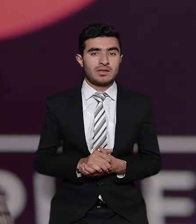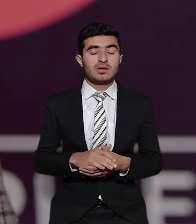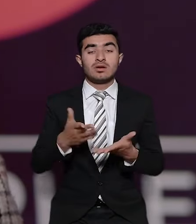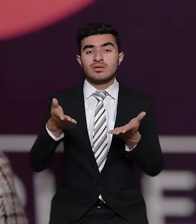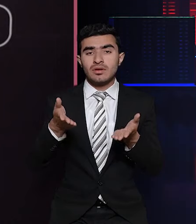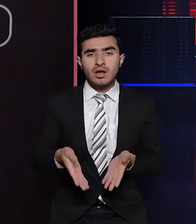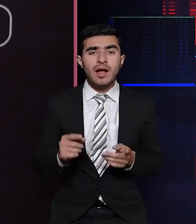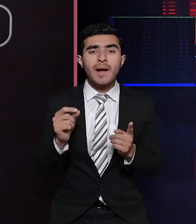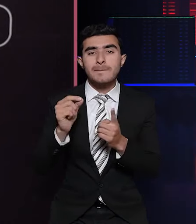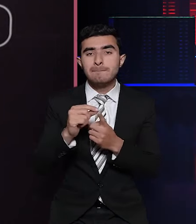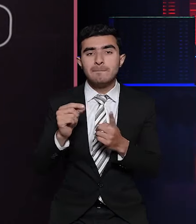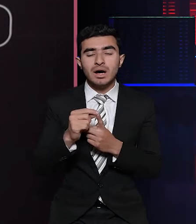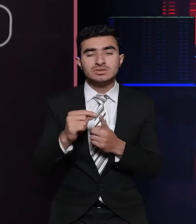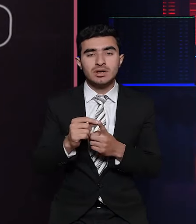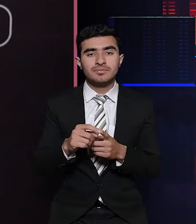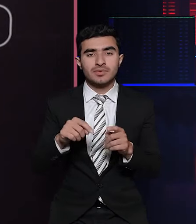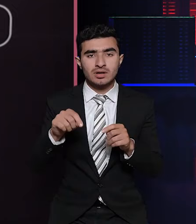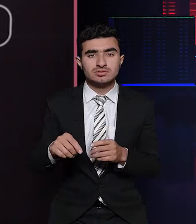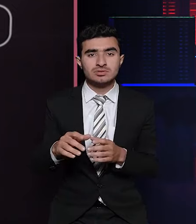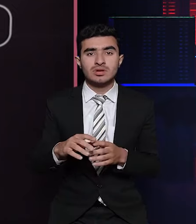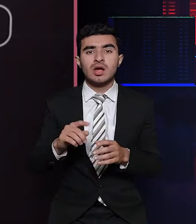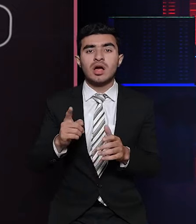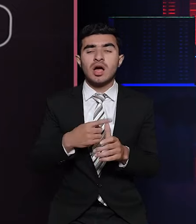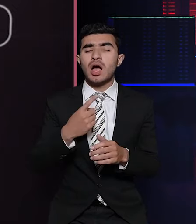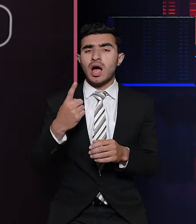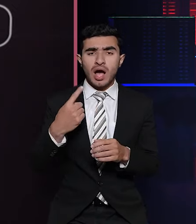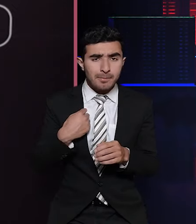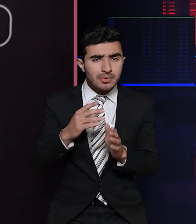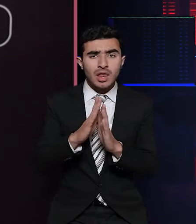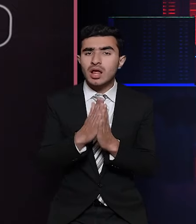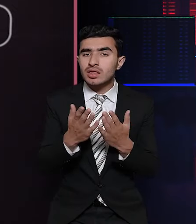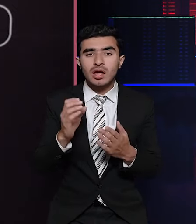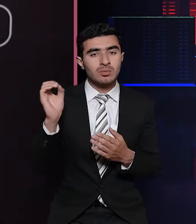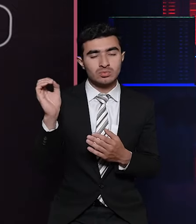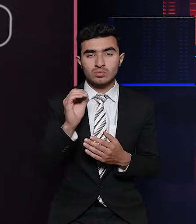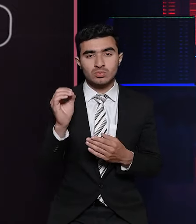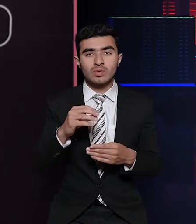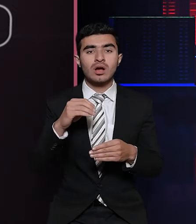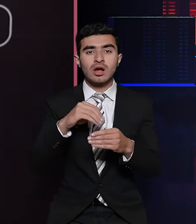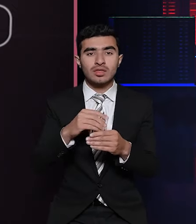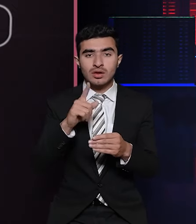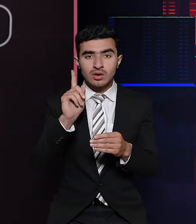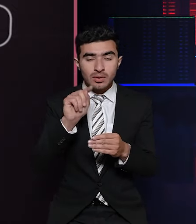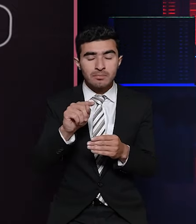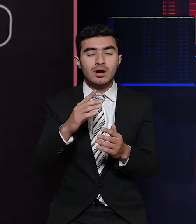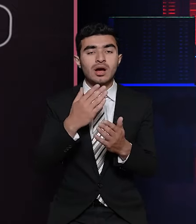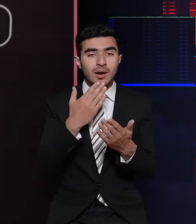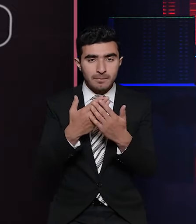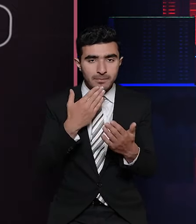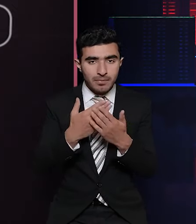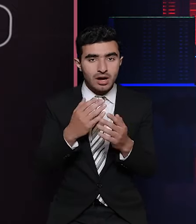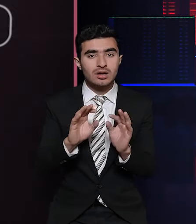Pakistan mein hamare paas yahan koi apni kitab nahi hai jo jisko aap padh ke